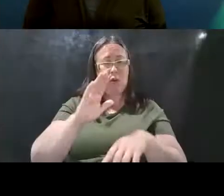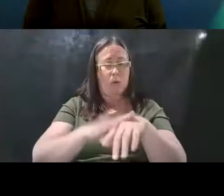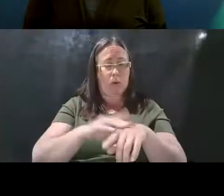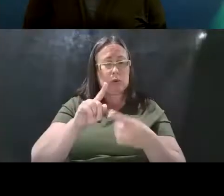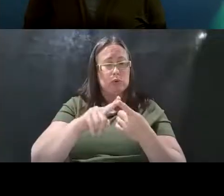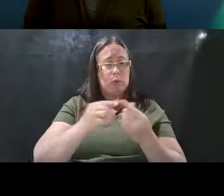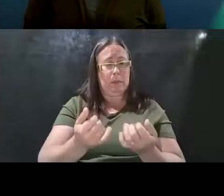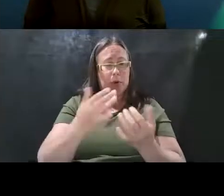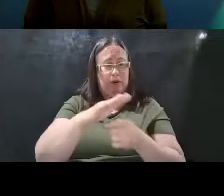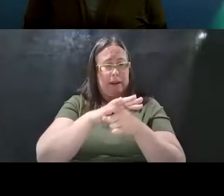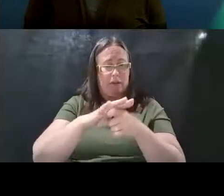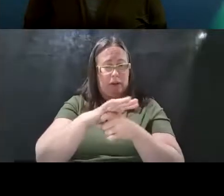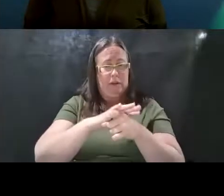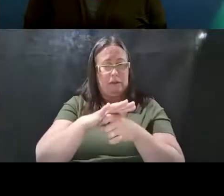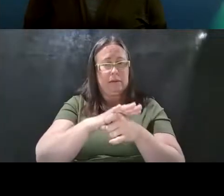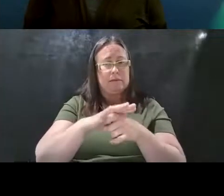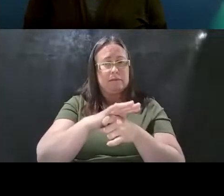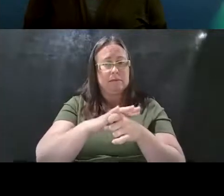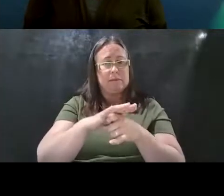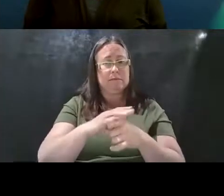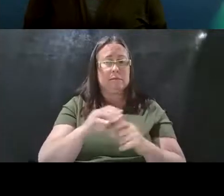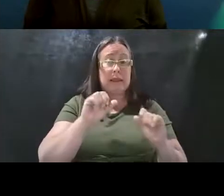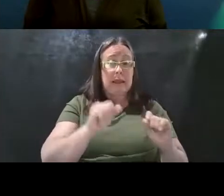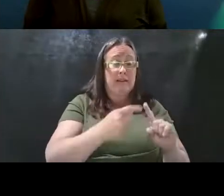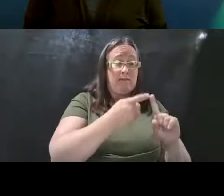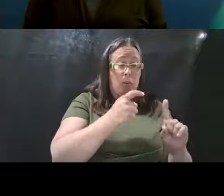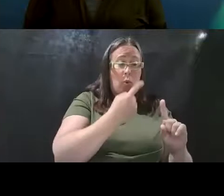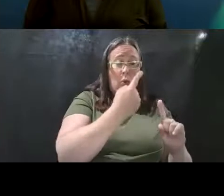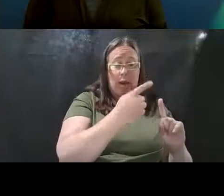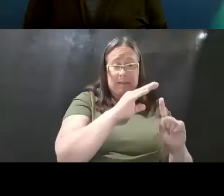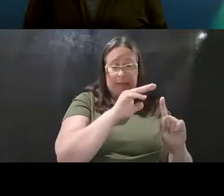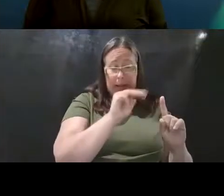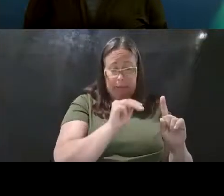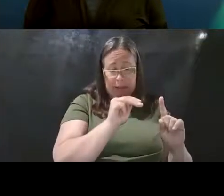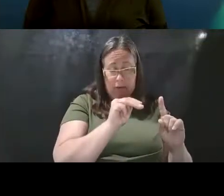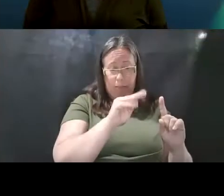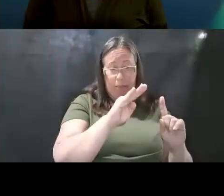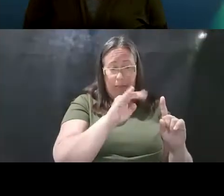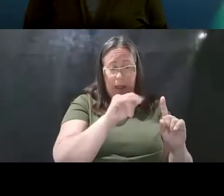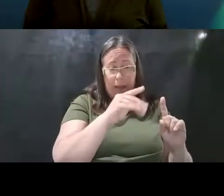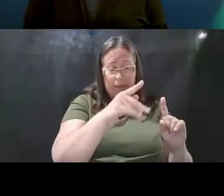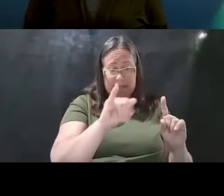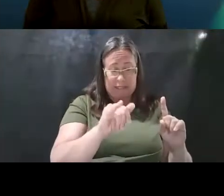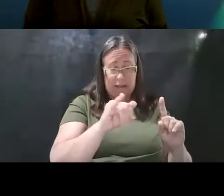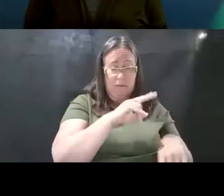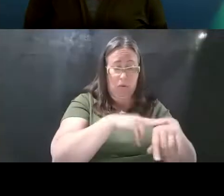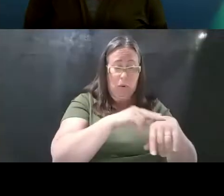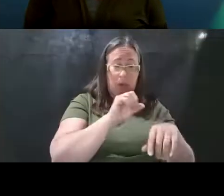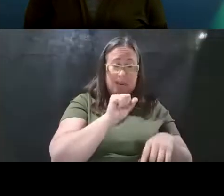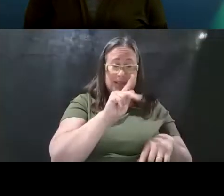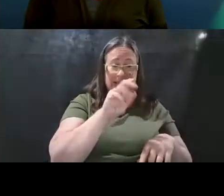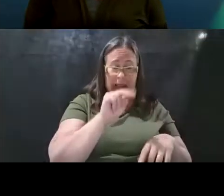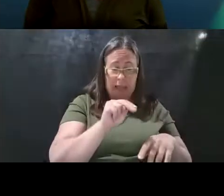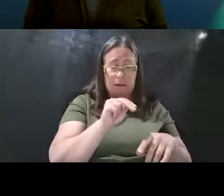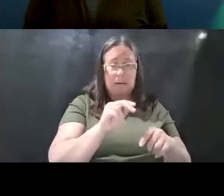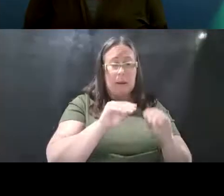area. So you can go from a 1 centimeter biopsy of normal skin and spray that